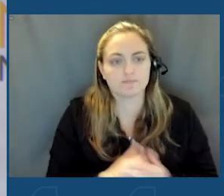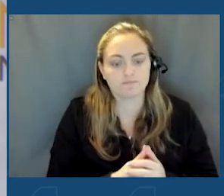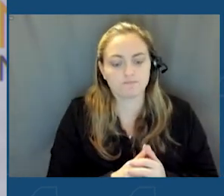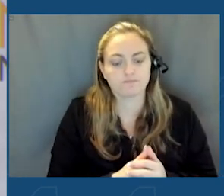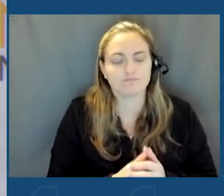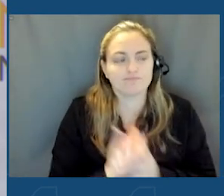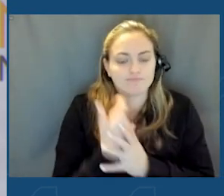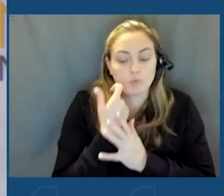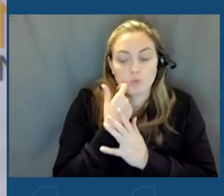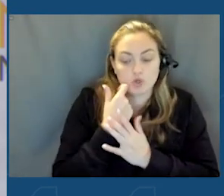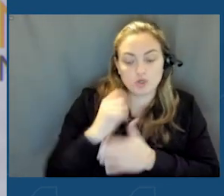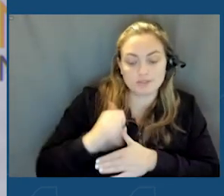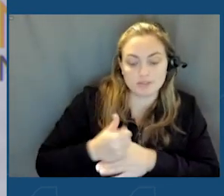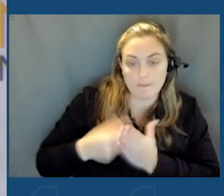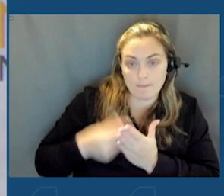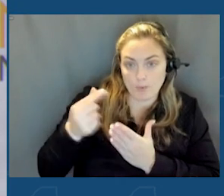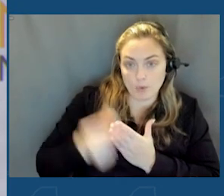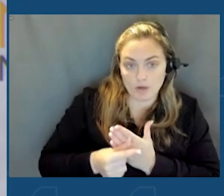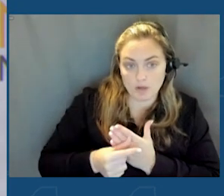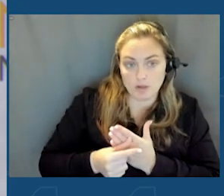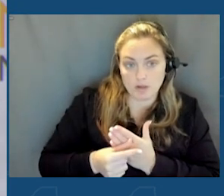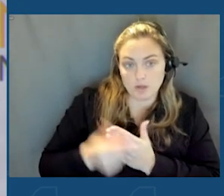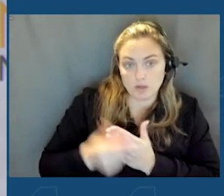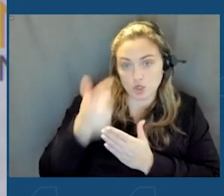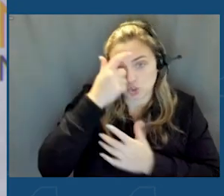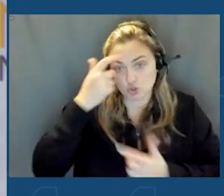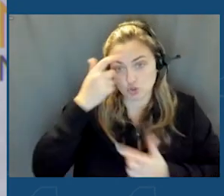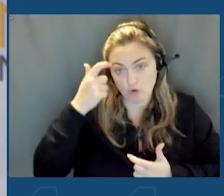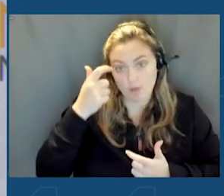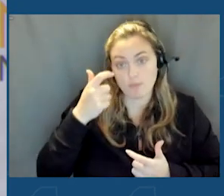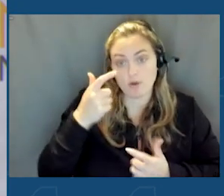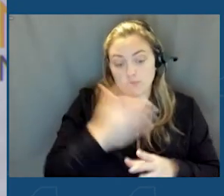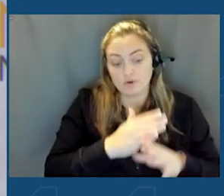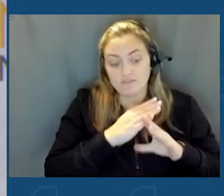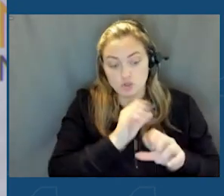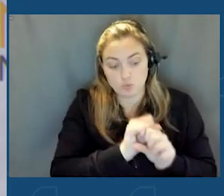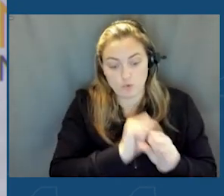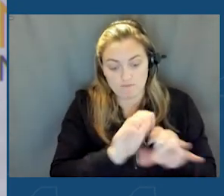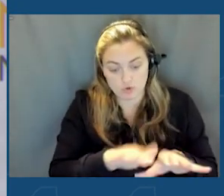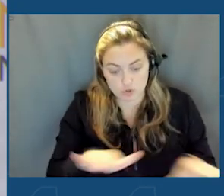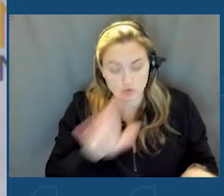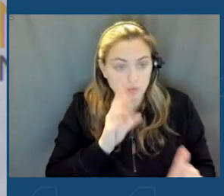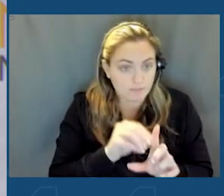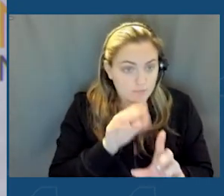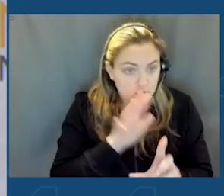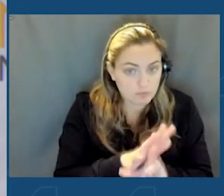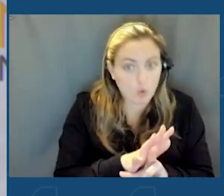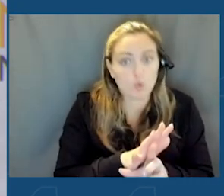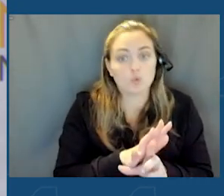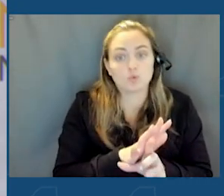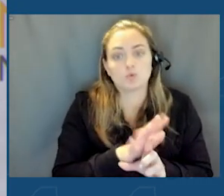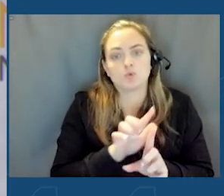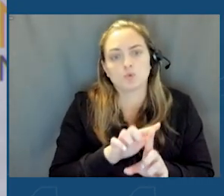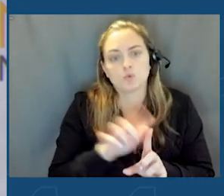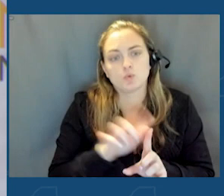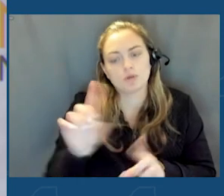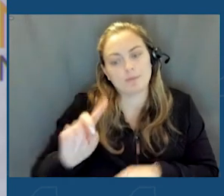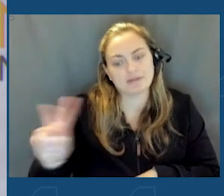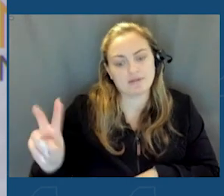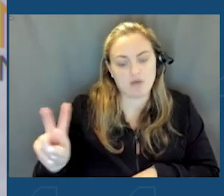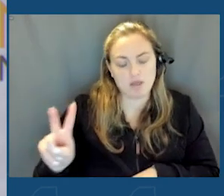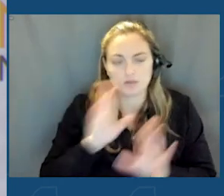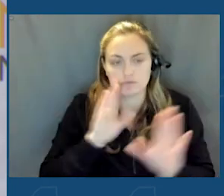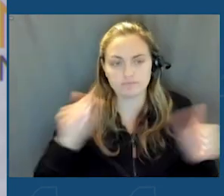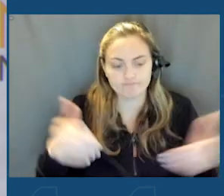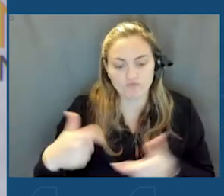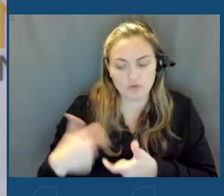a program that does trauma prevention work for children who are exposed to domestic violence with a focus on serving Latino